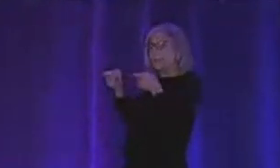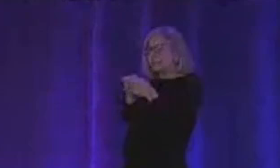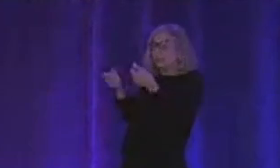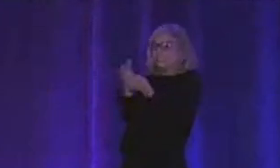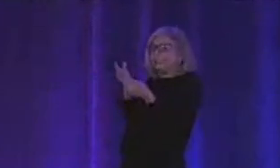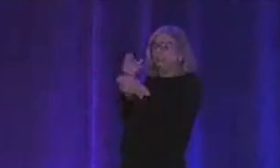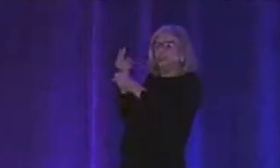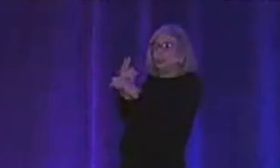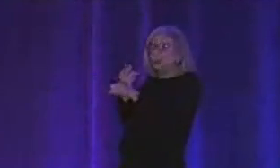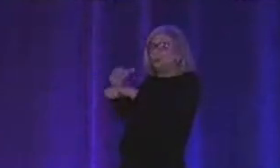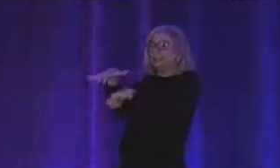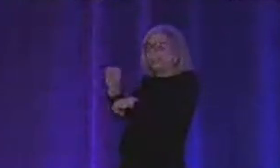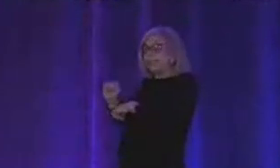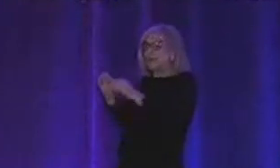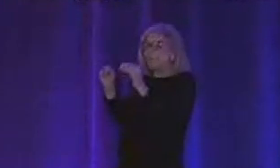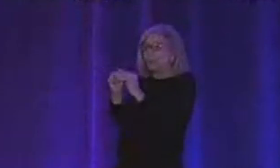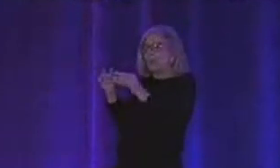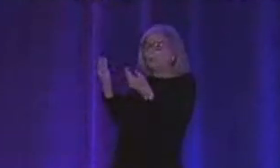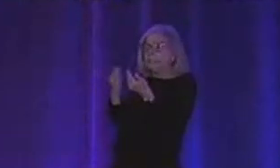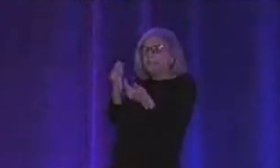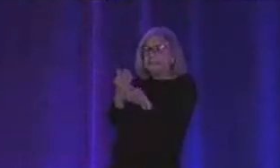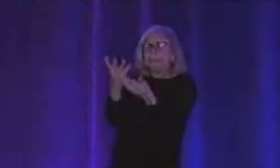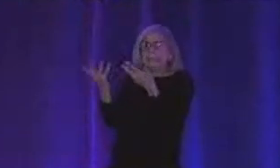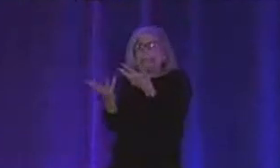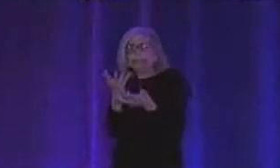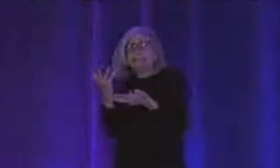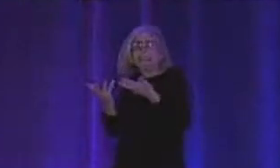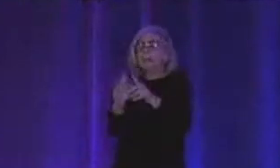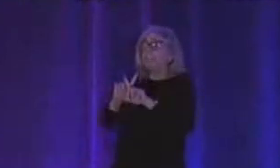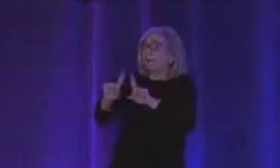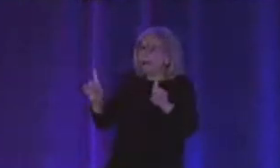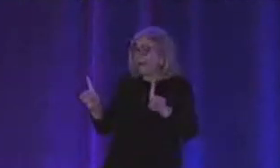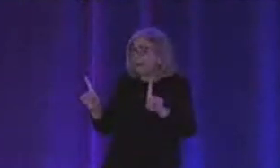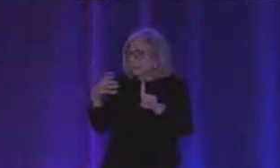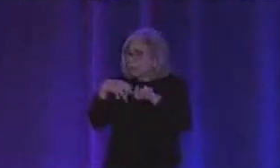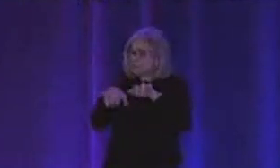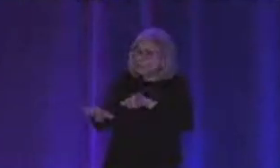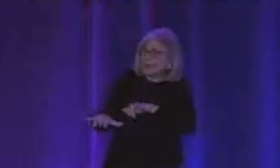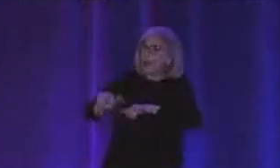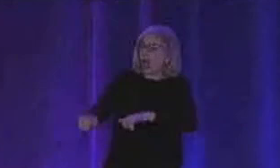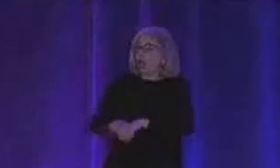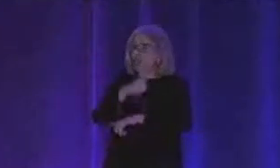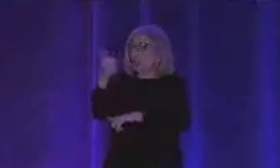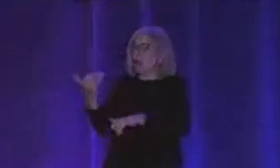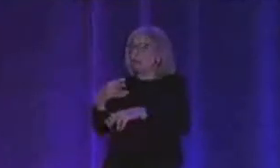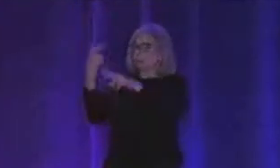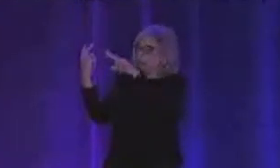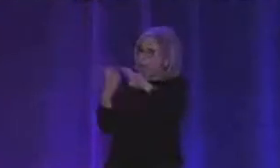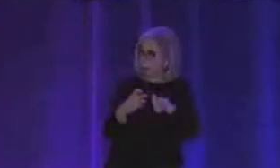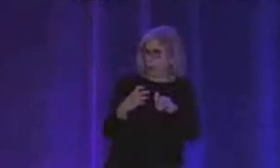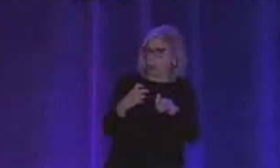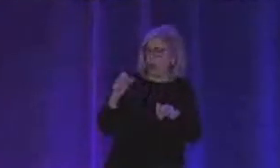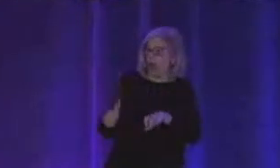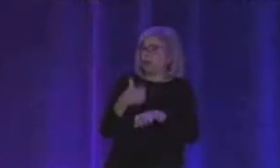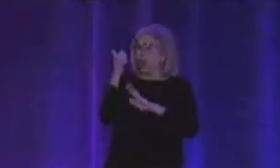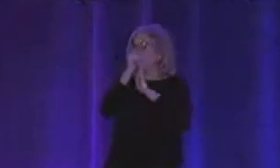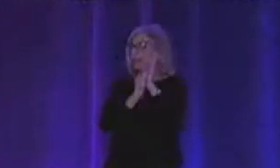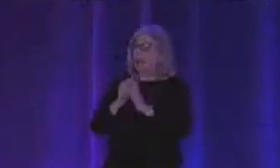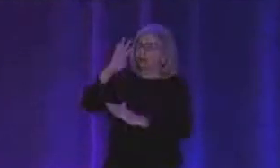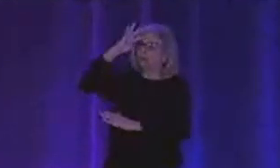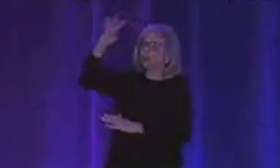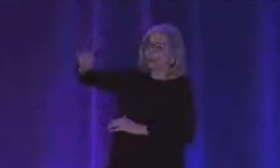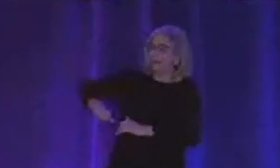easier to use, more convenient. However, it's still another thing to download, another account to